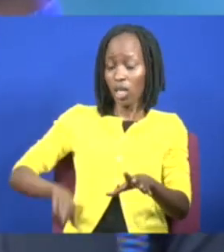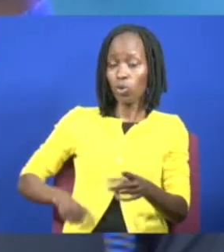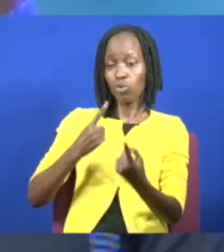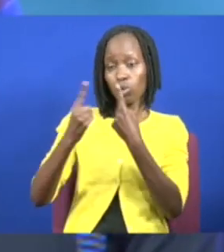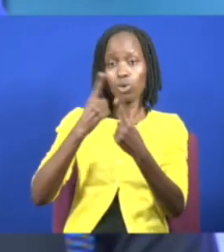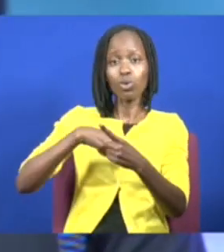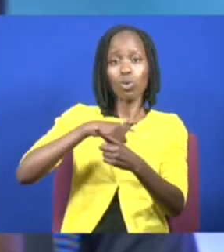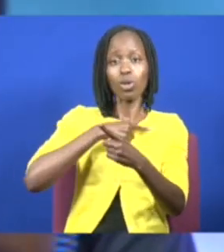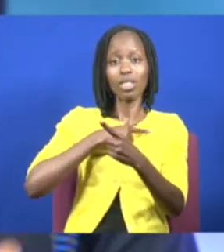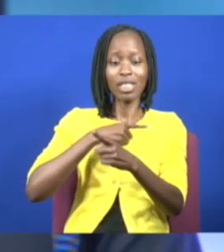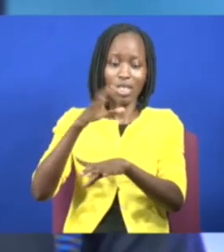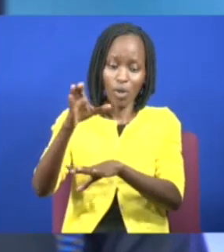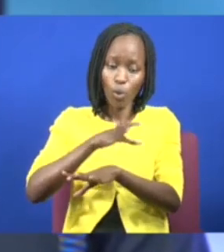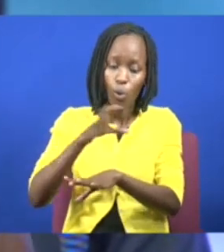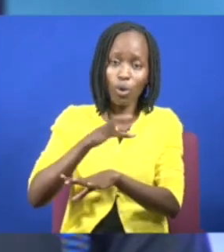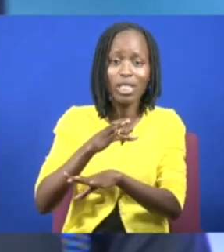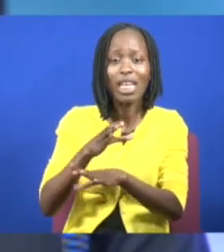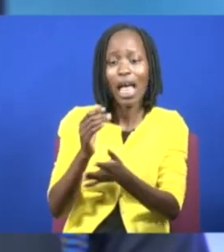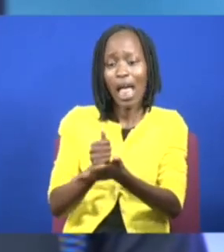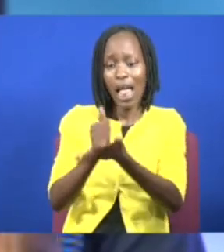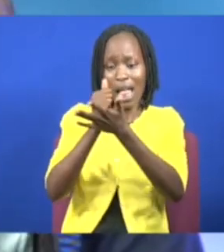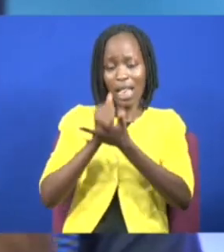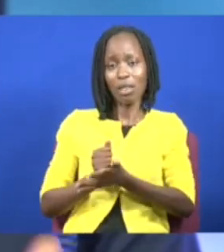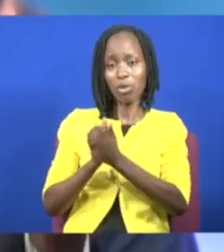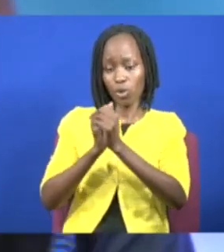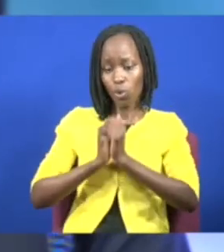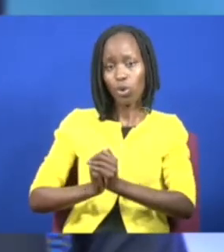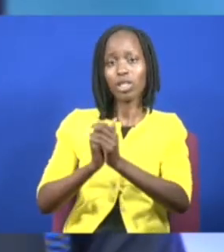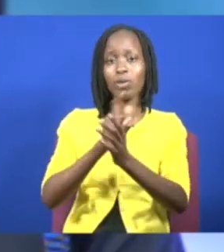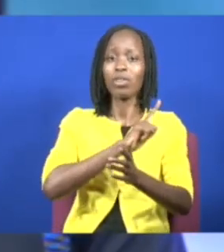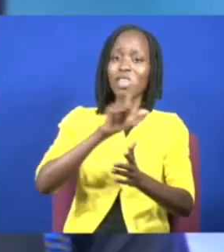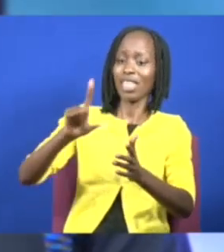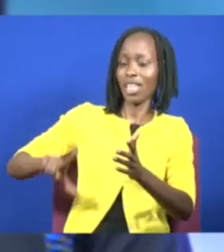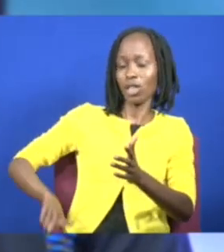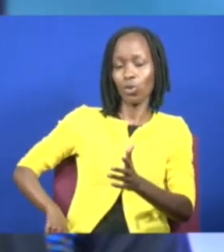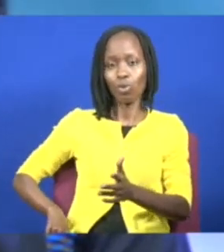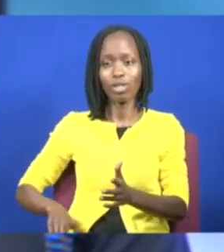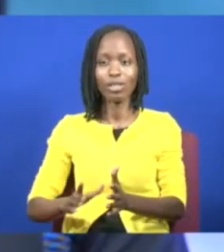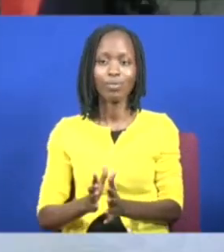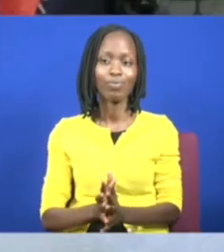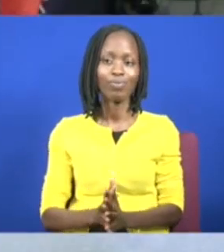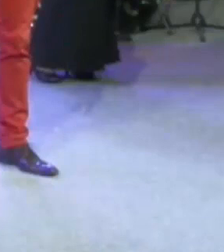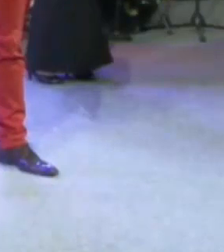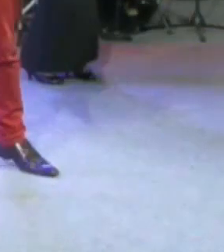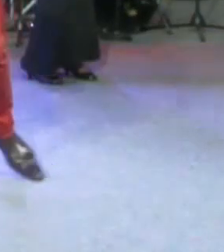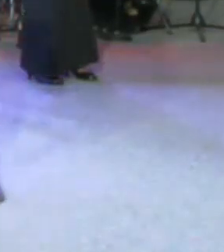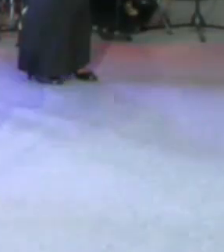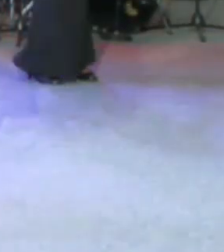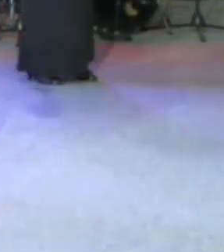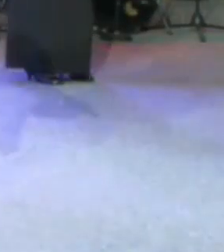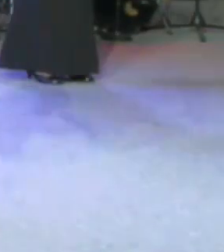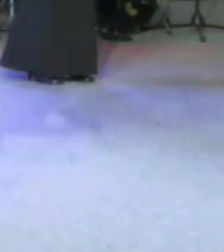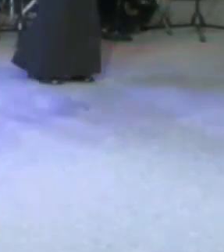together. Worship team, can you help us to worship the Lord in a manner that befits the Sunday of today?